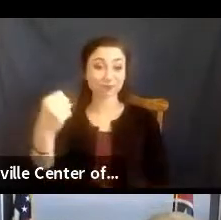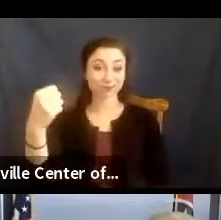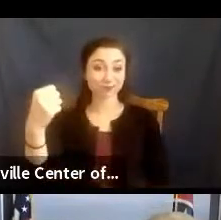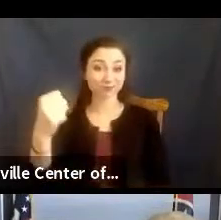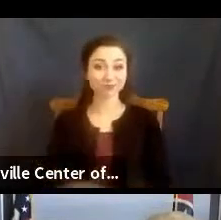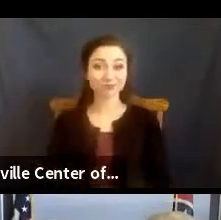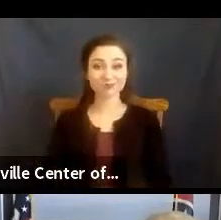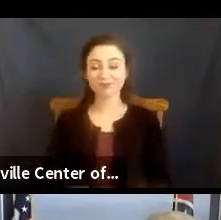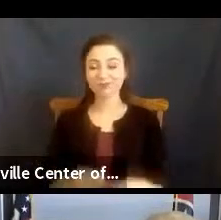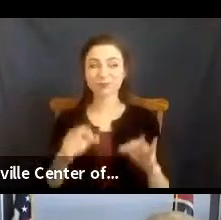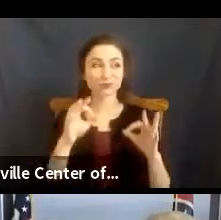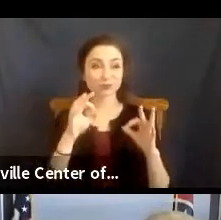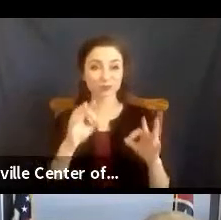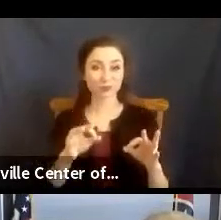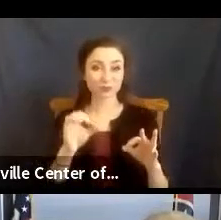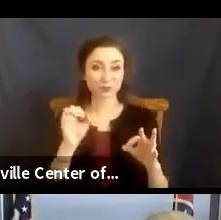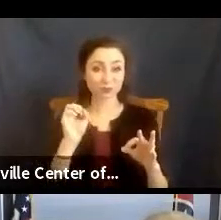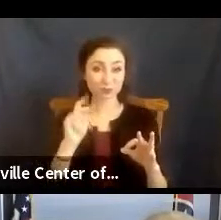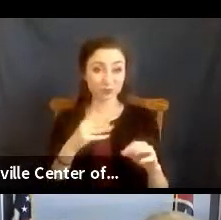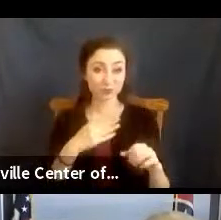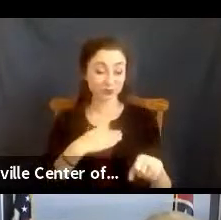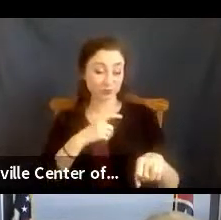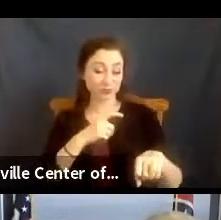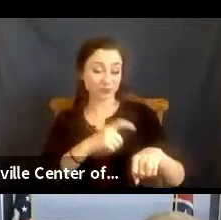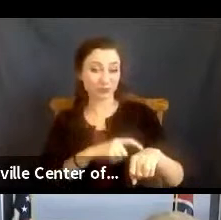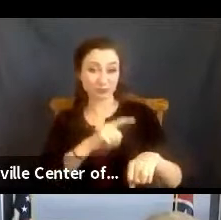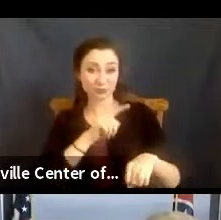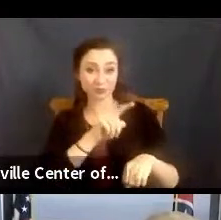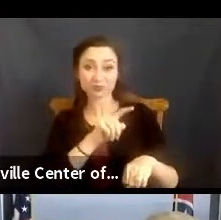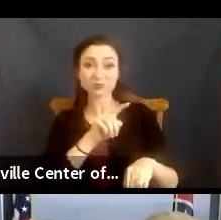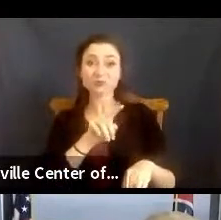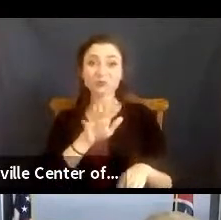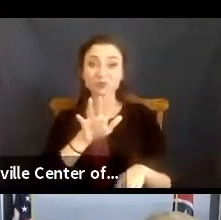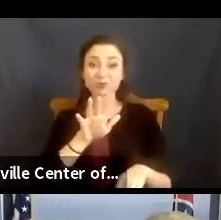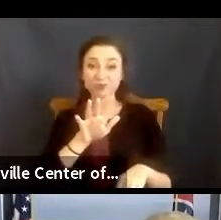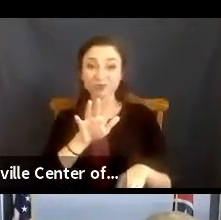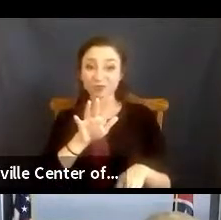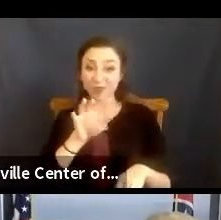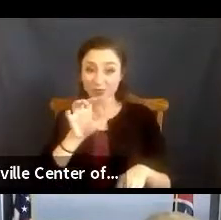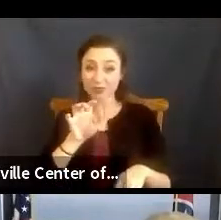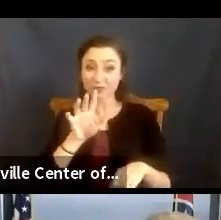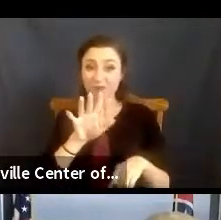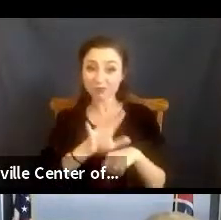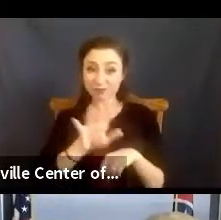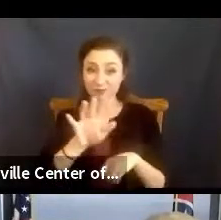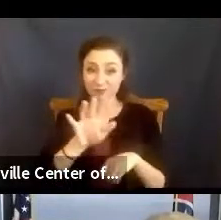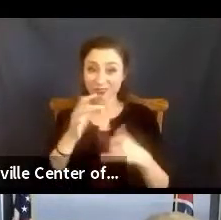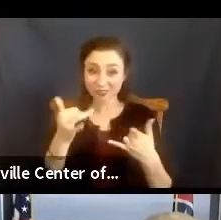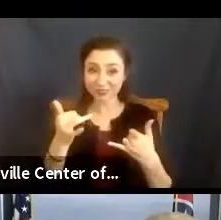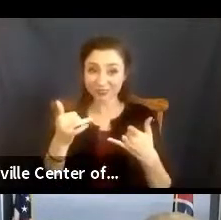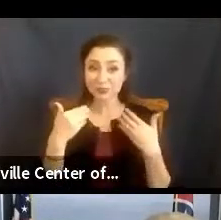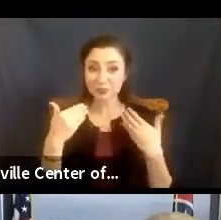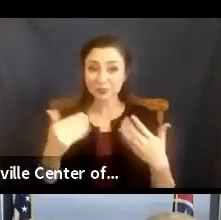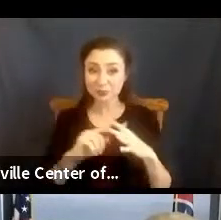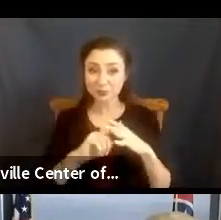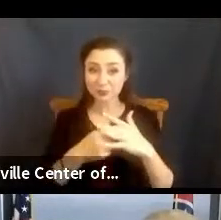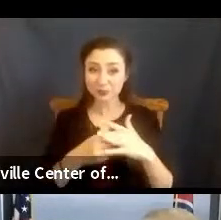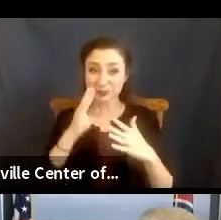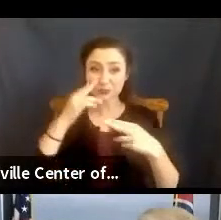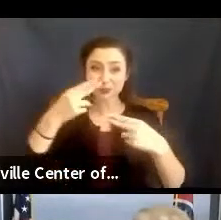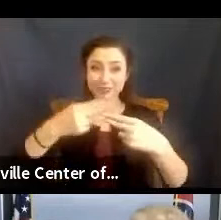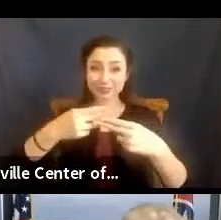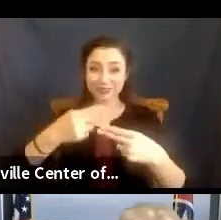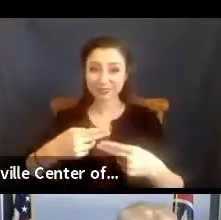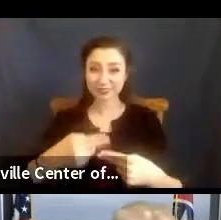Yes. Perfect. Okay. Well, my clock says it's 5 o'clock, so it's time to start our meeting. So we'll have a call to order as